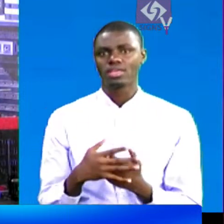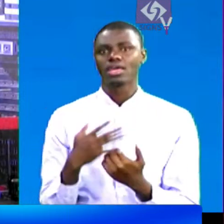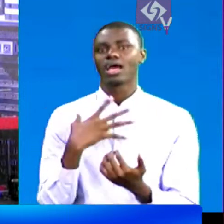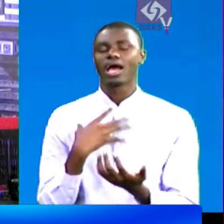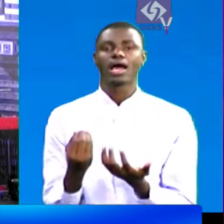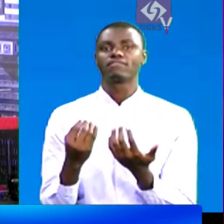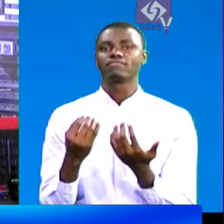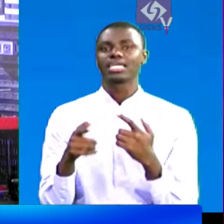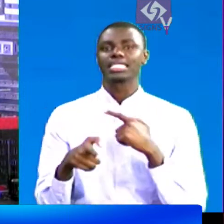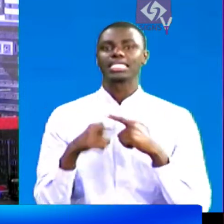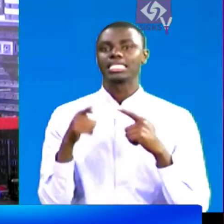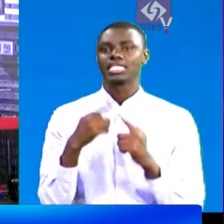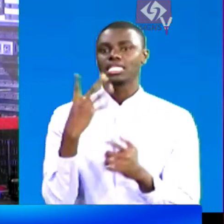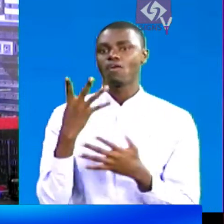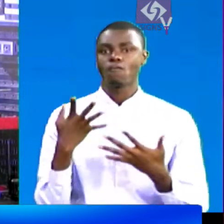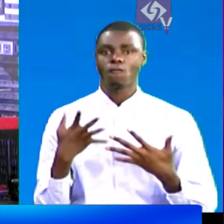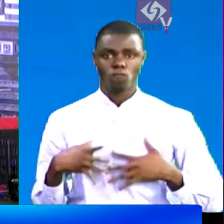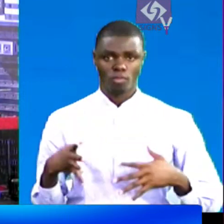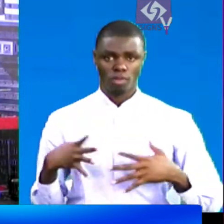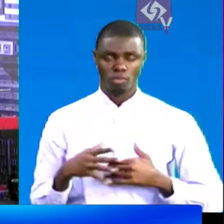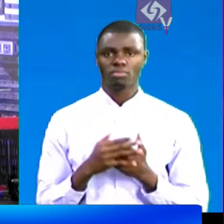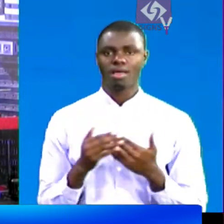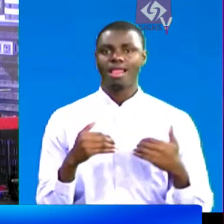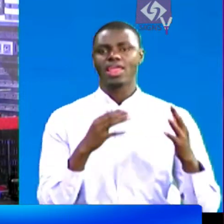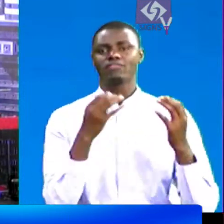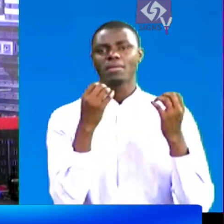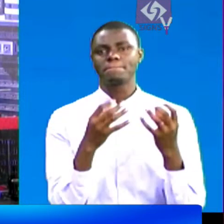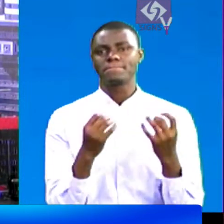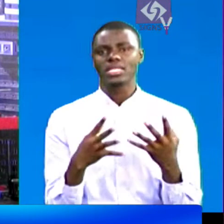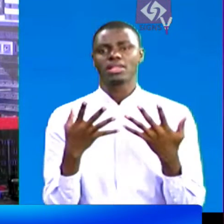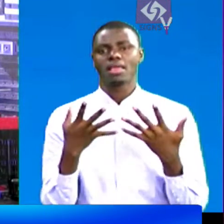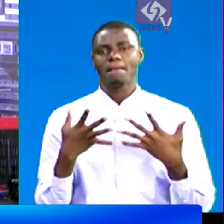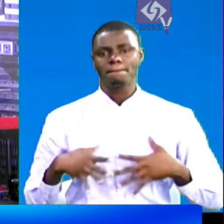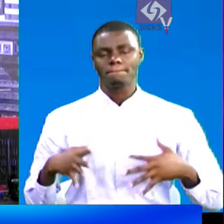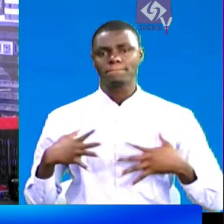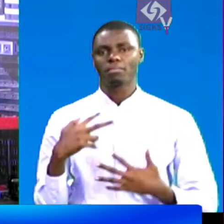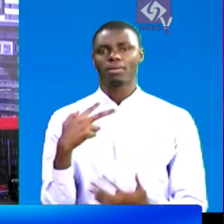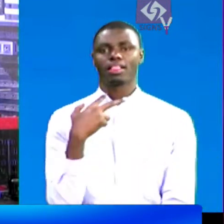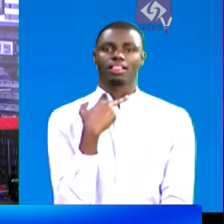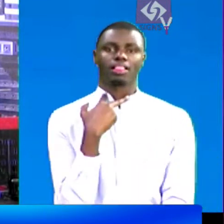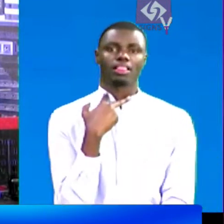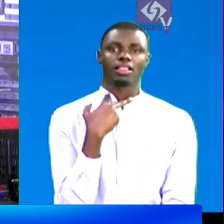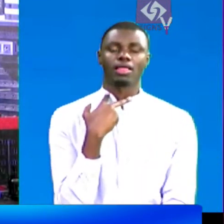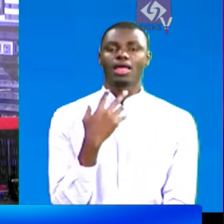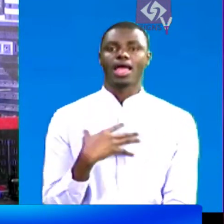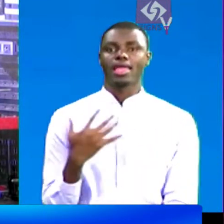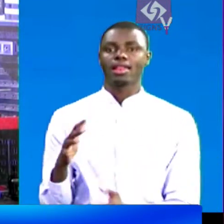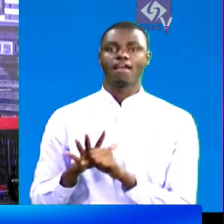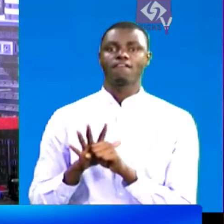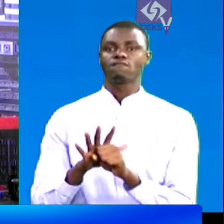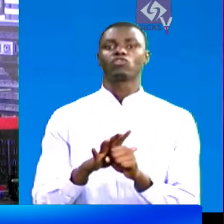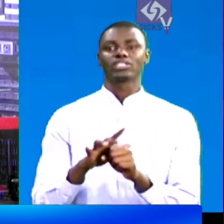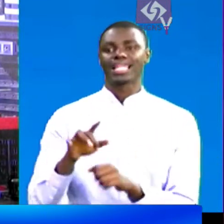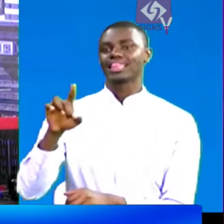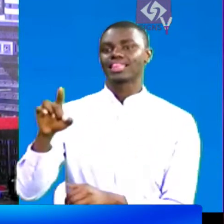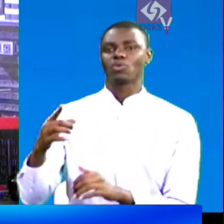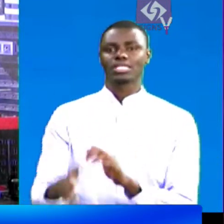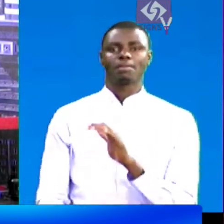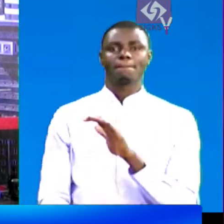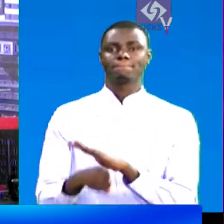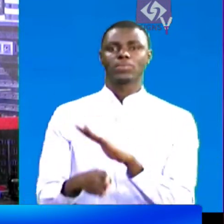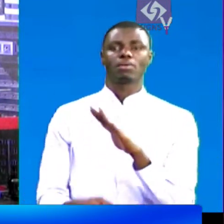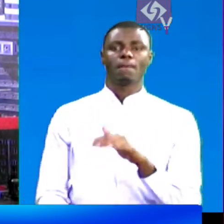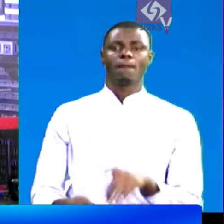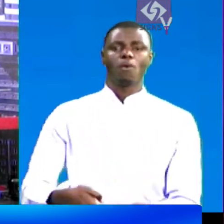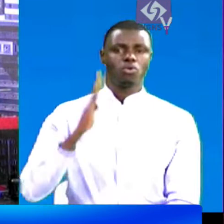a minimum of 4 lives, left numerous individuals stranded, and forced thousands out of